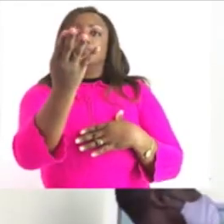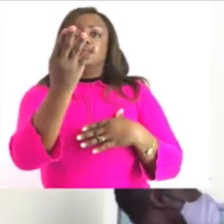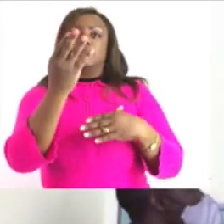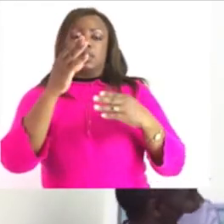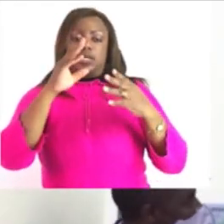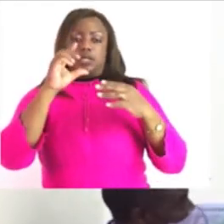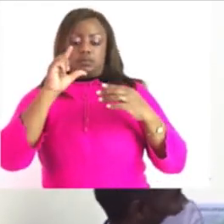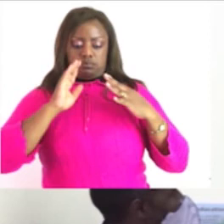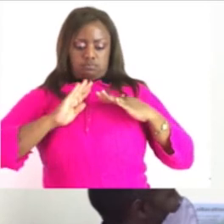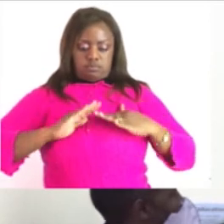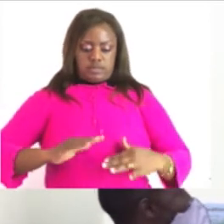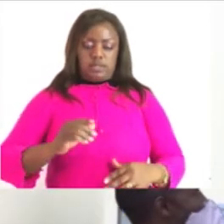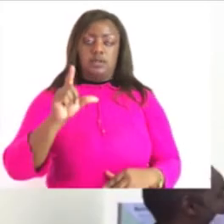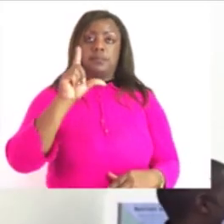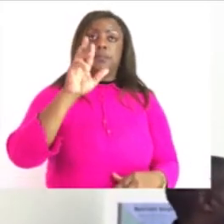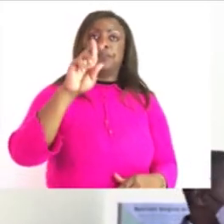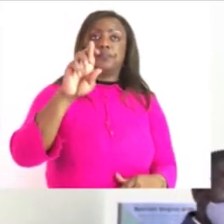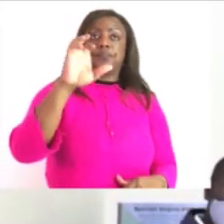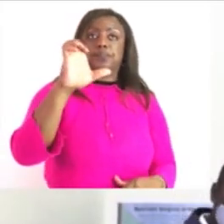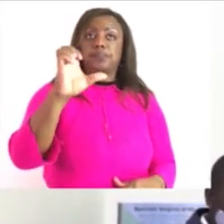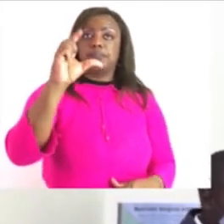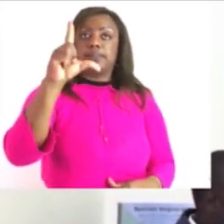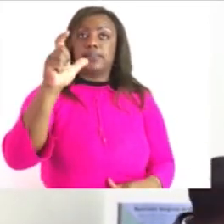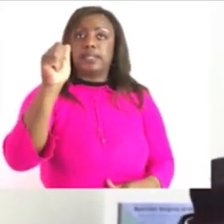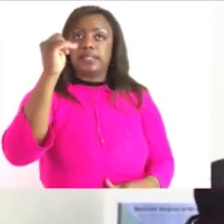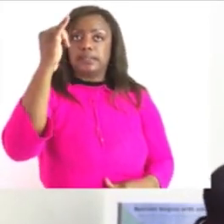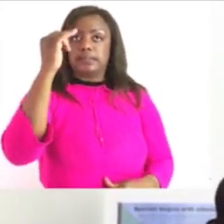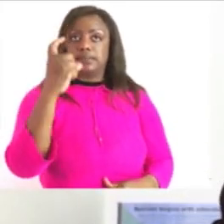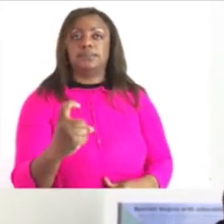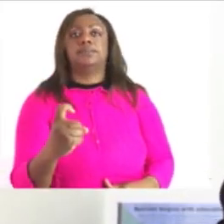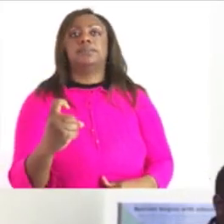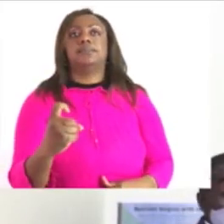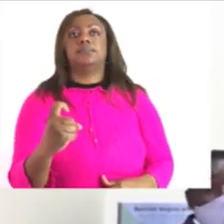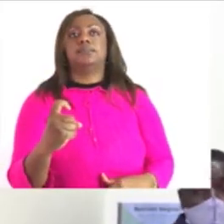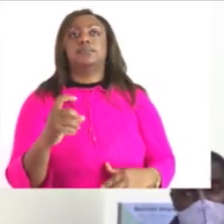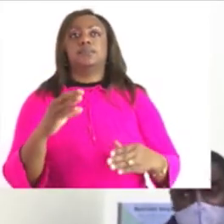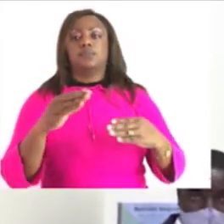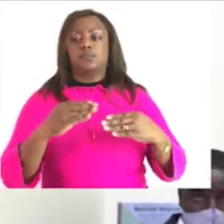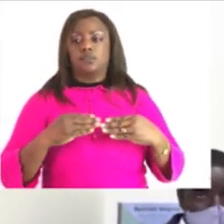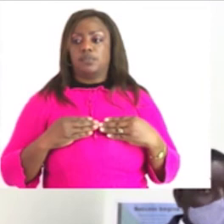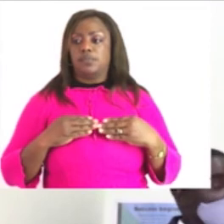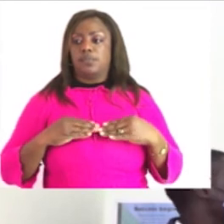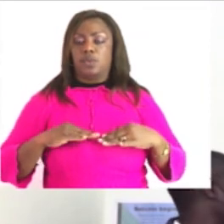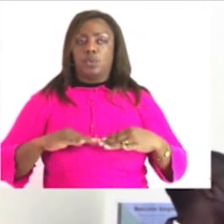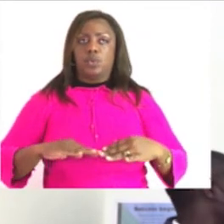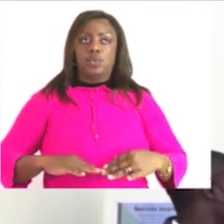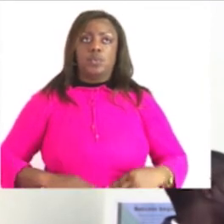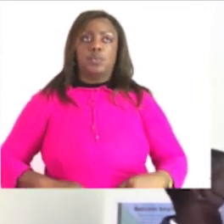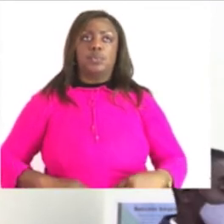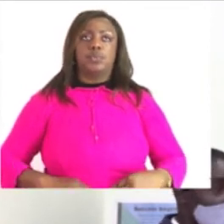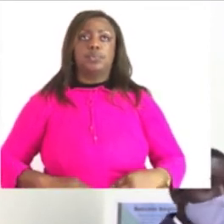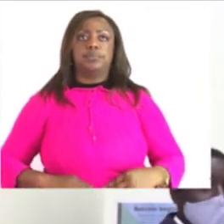process? We are saying that now I have to empty this air from my chest or from my